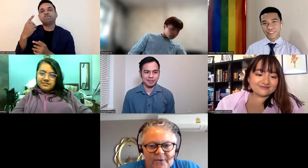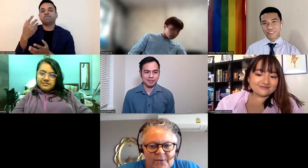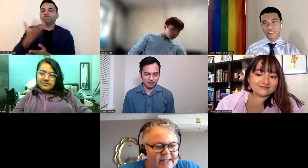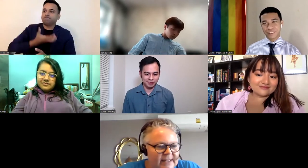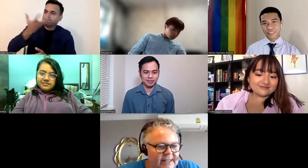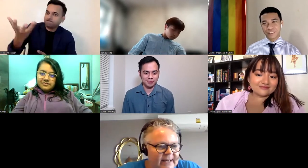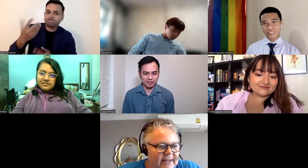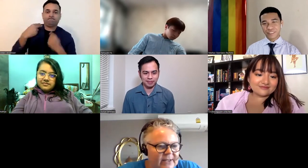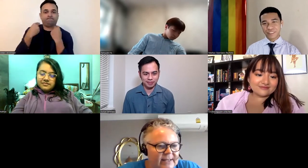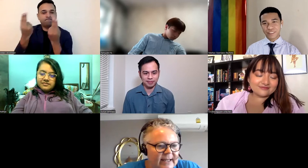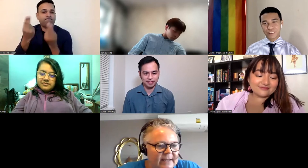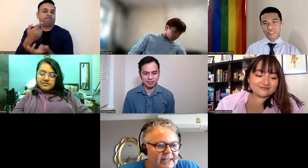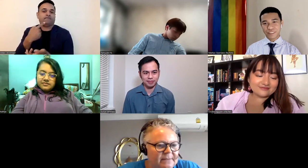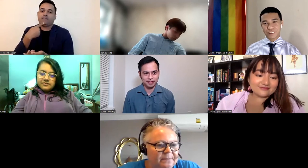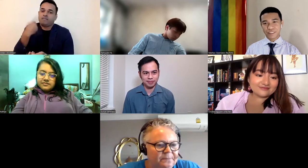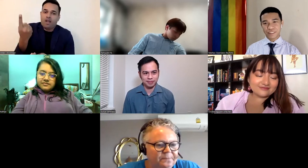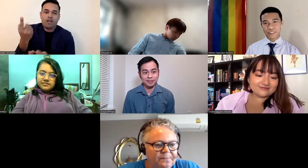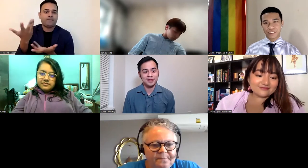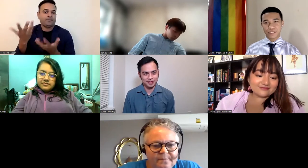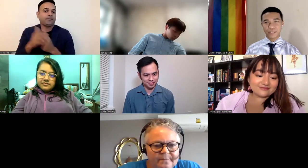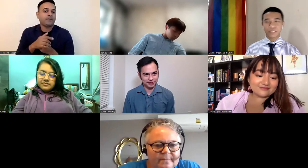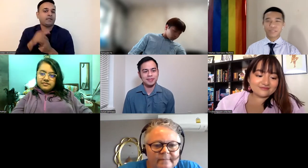what other questions there are. Just a second, please.